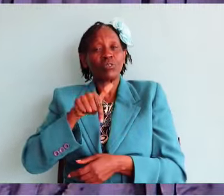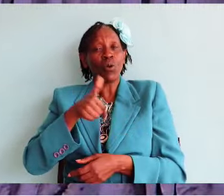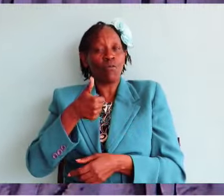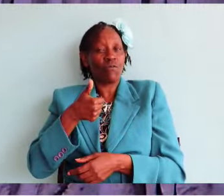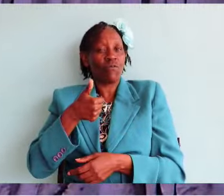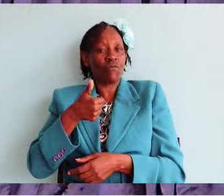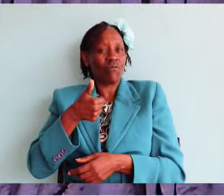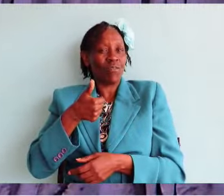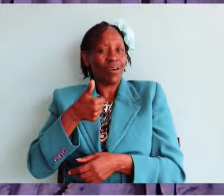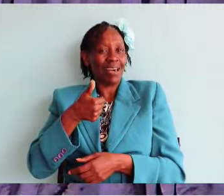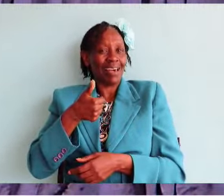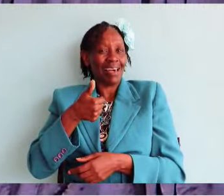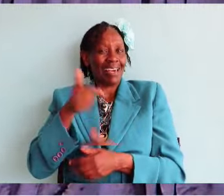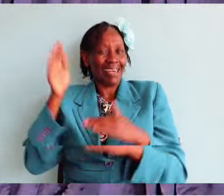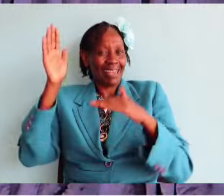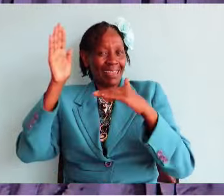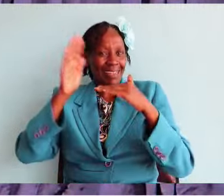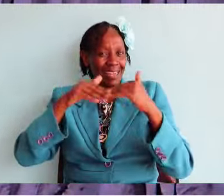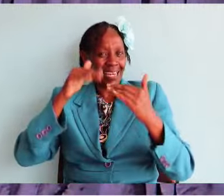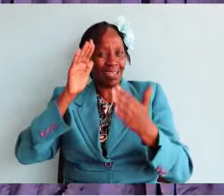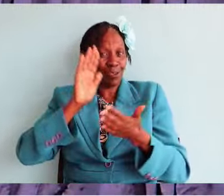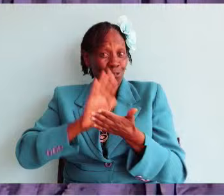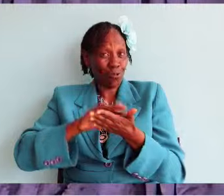of glorifying in God.